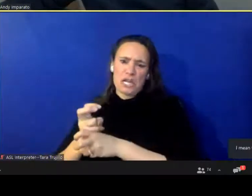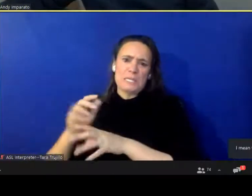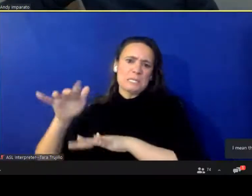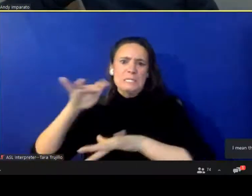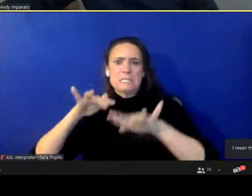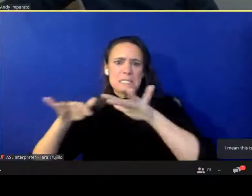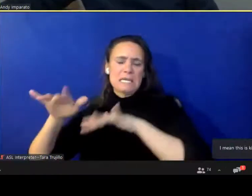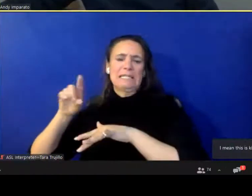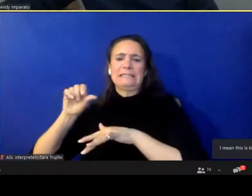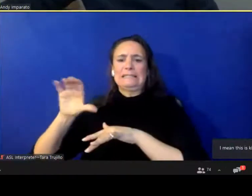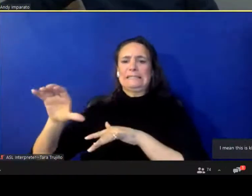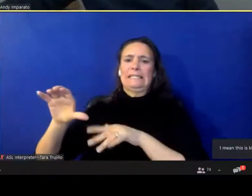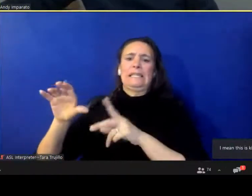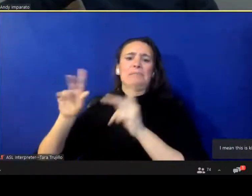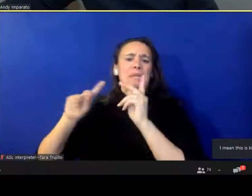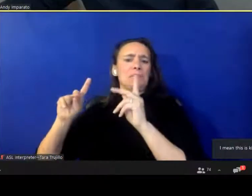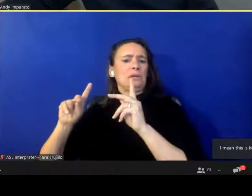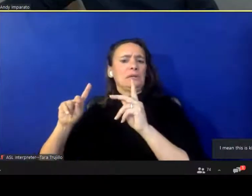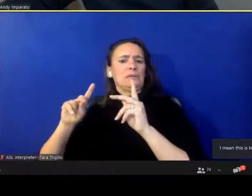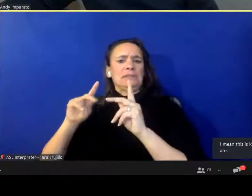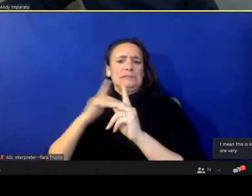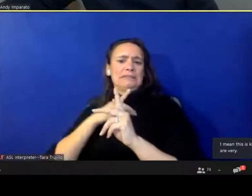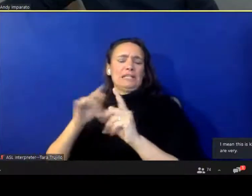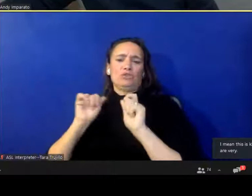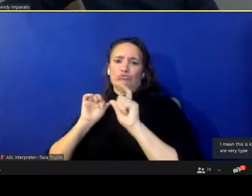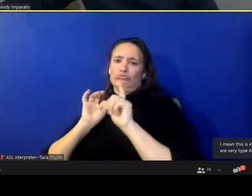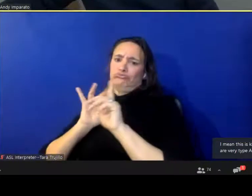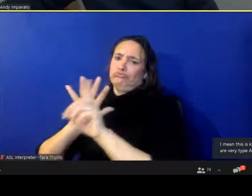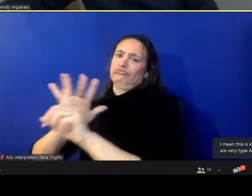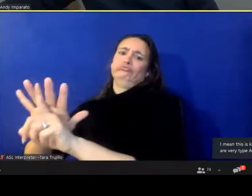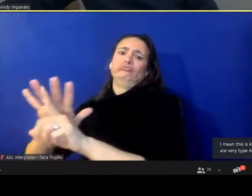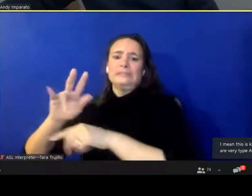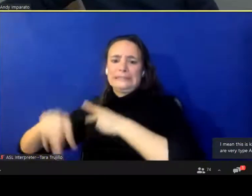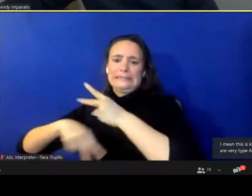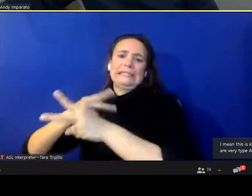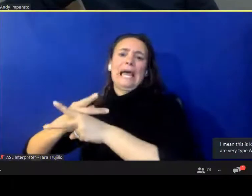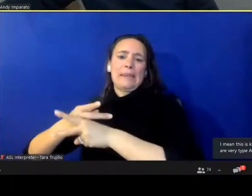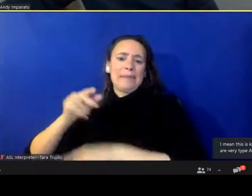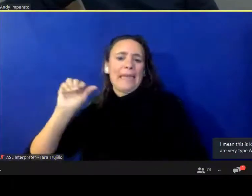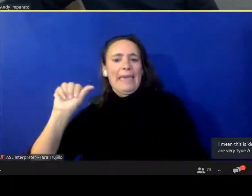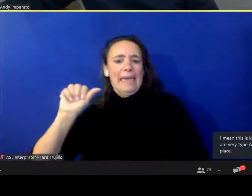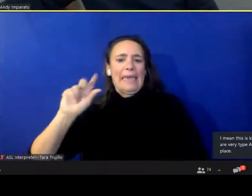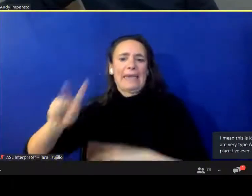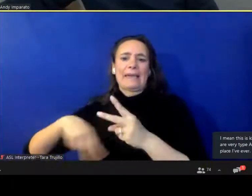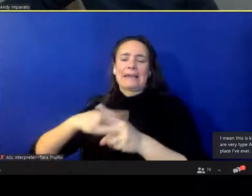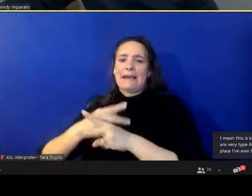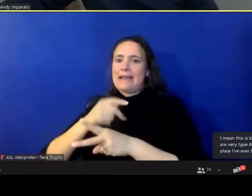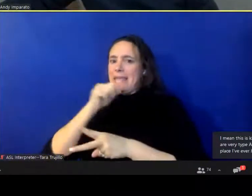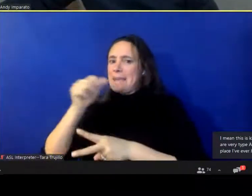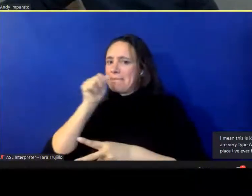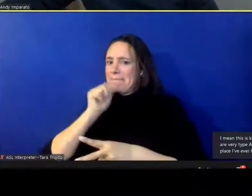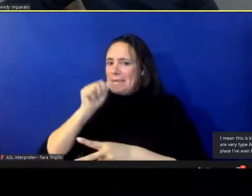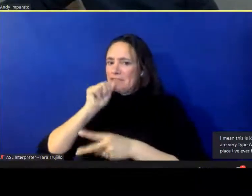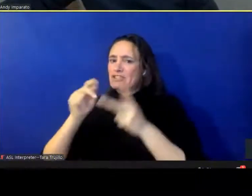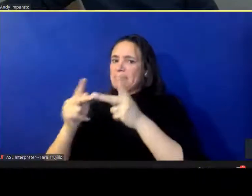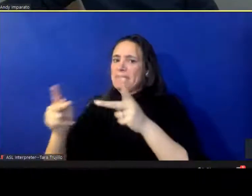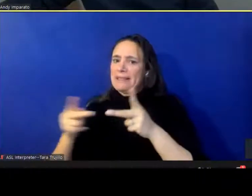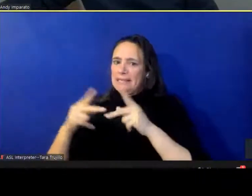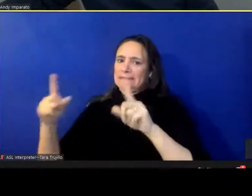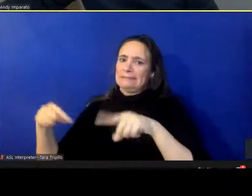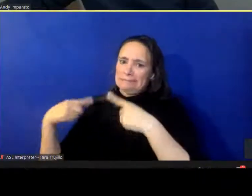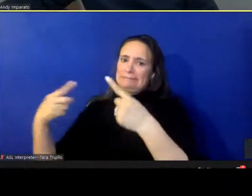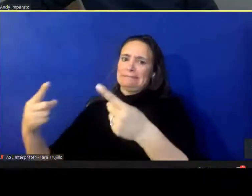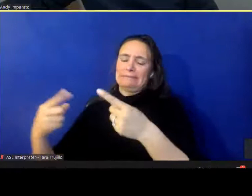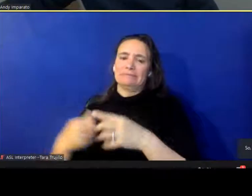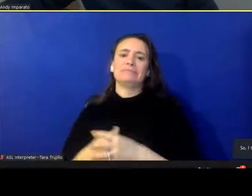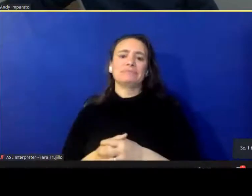for people that are very type A. It's the most impatient place I've ever been. So I tend to